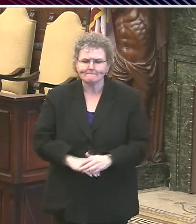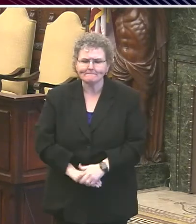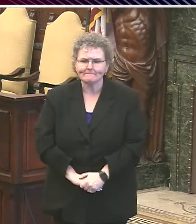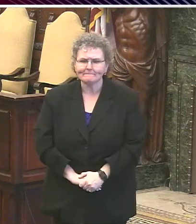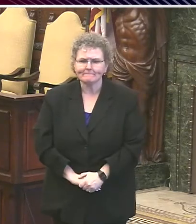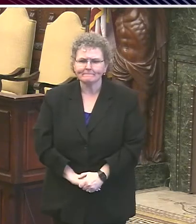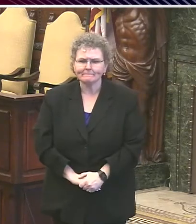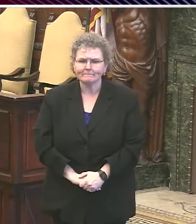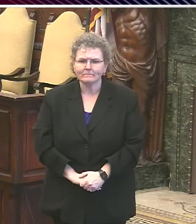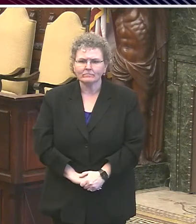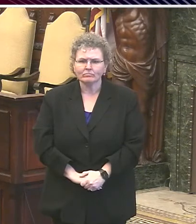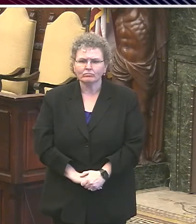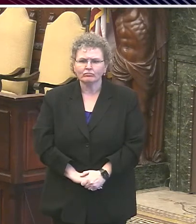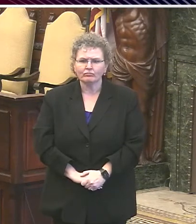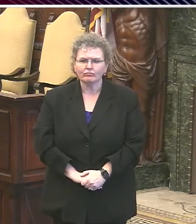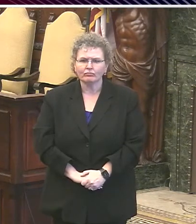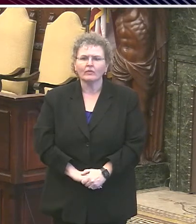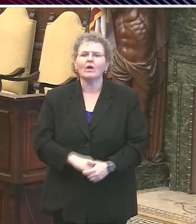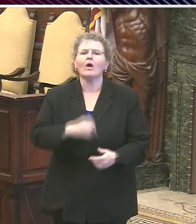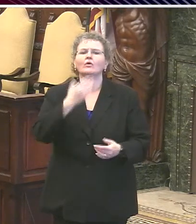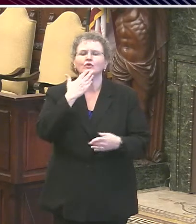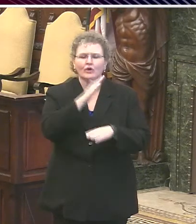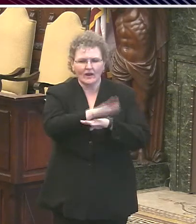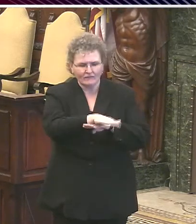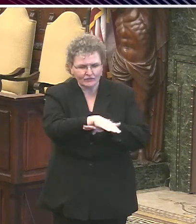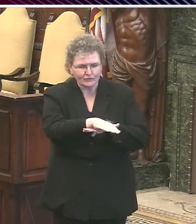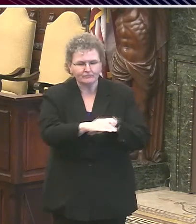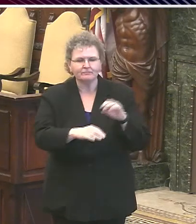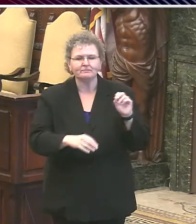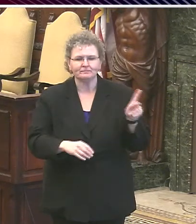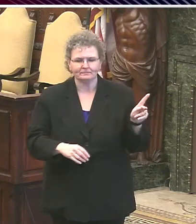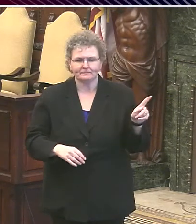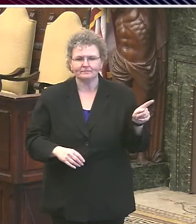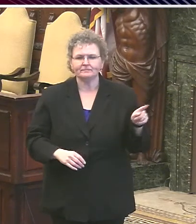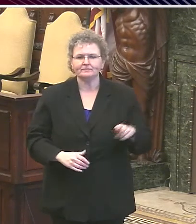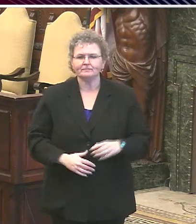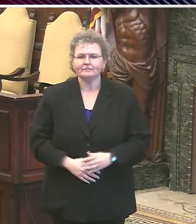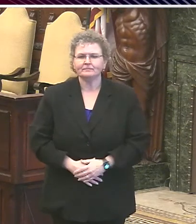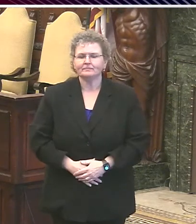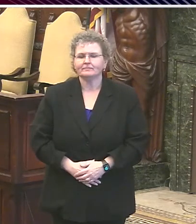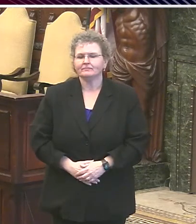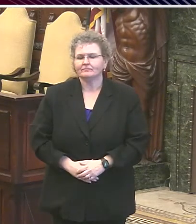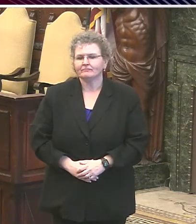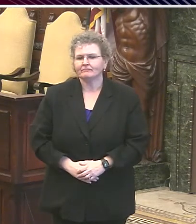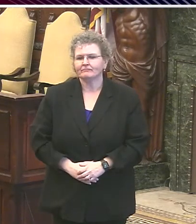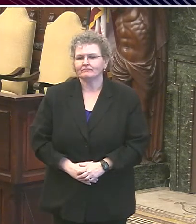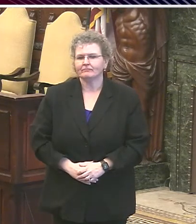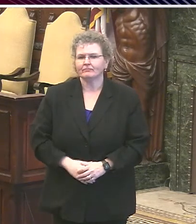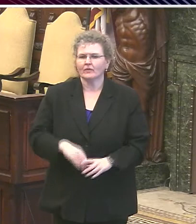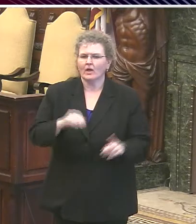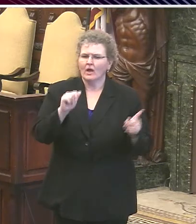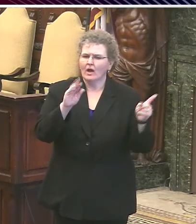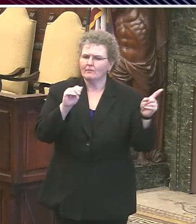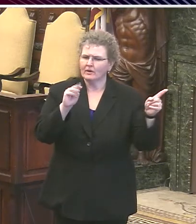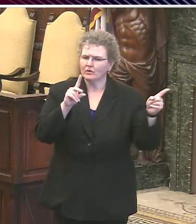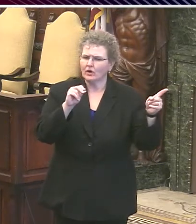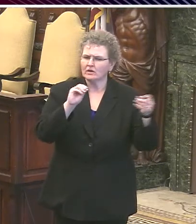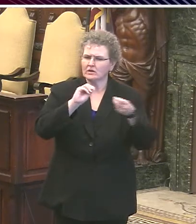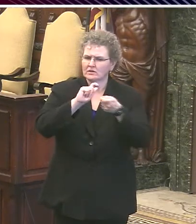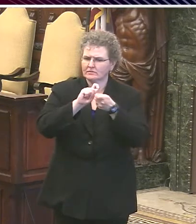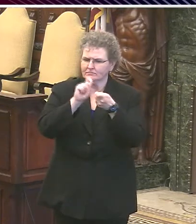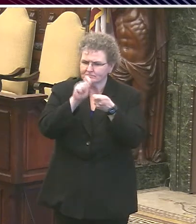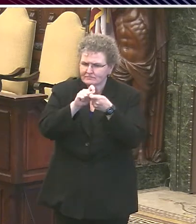Tumar? No. Yeah, good afternoon. I'm not sure if you guys can see me on video. Armando, we will get those exact numbers. I know